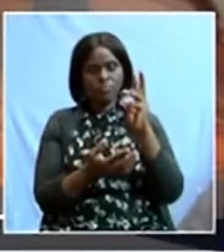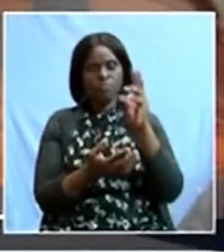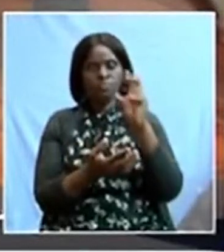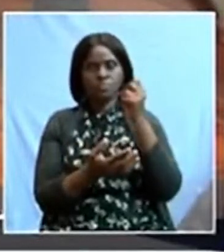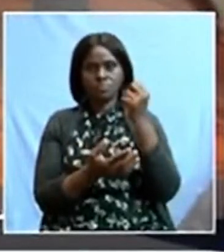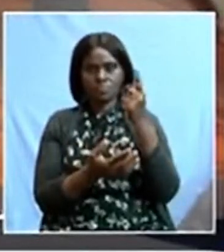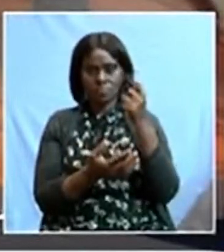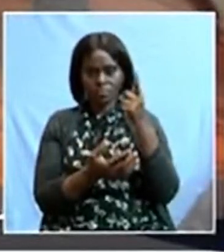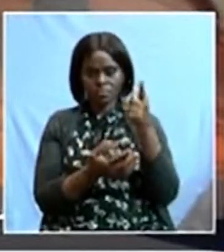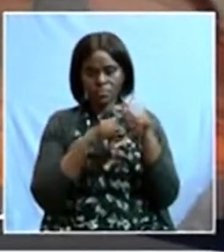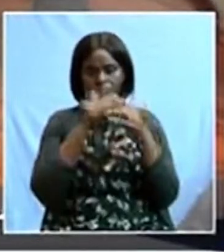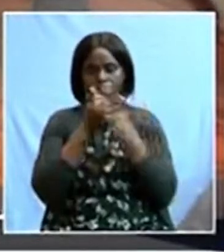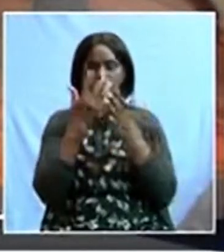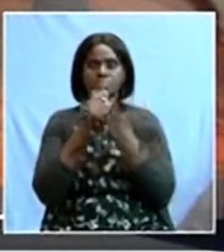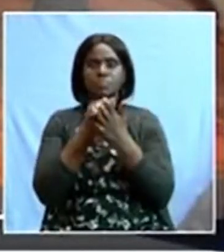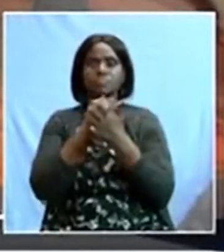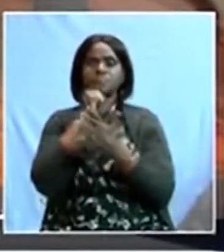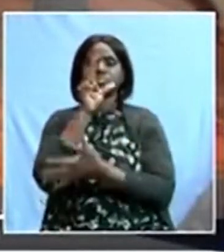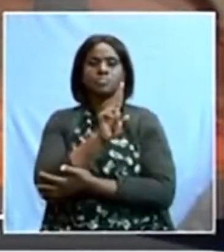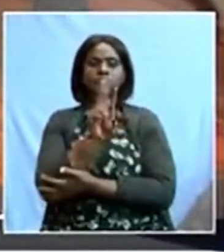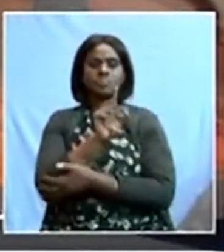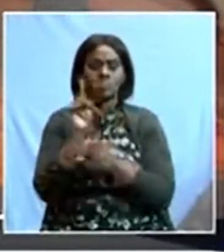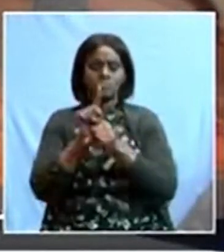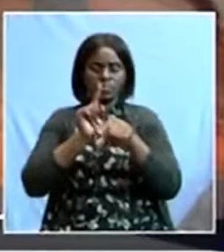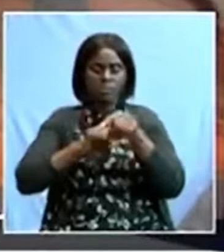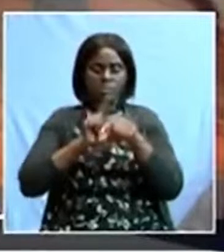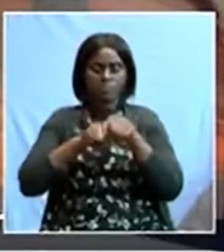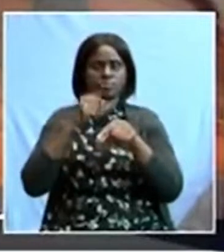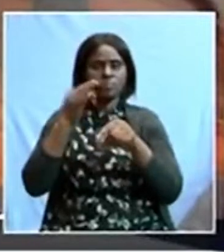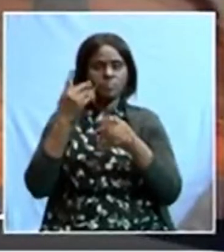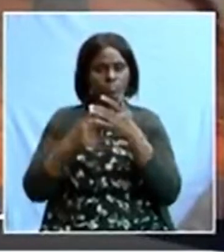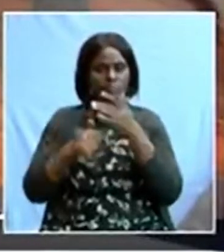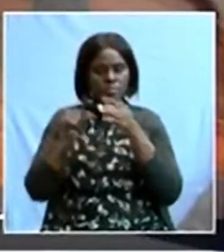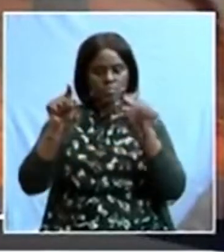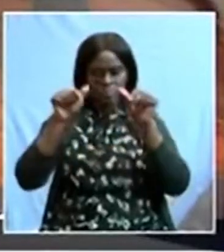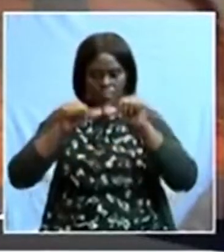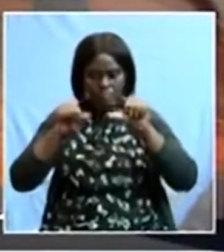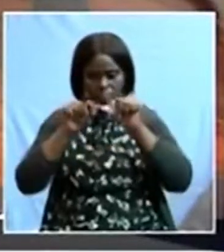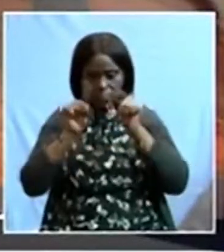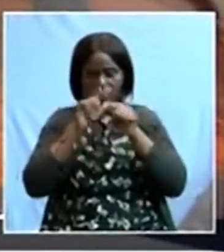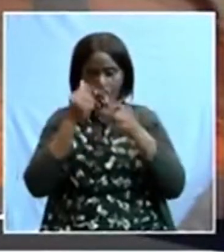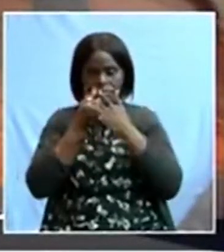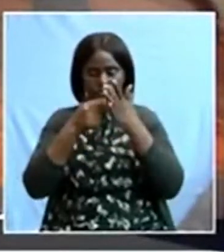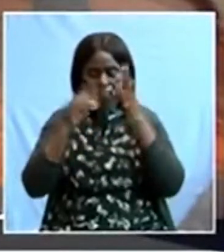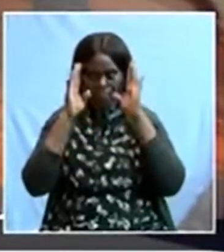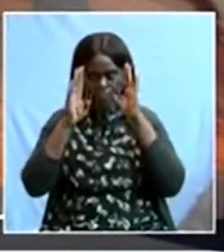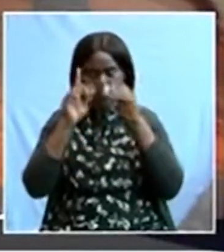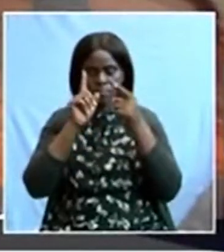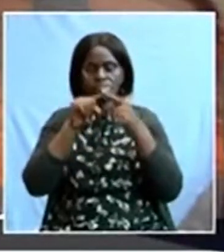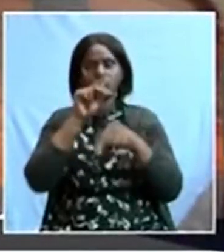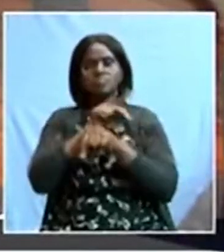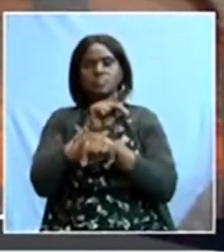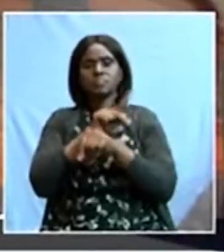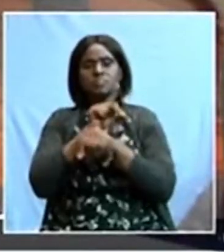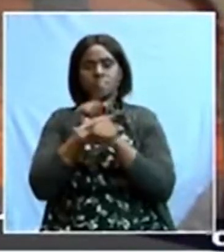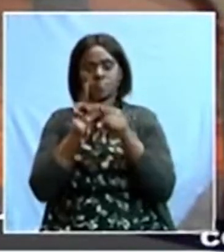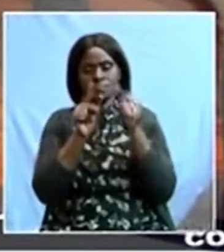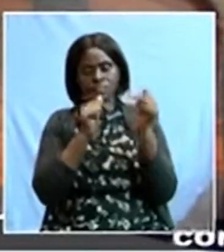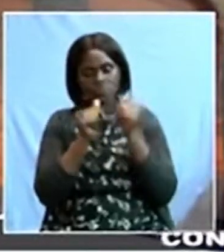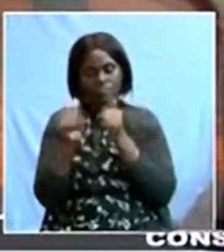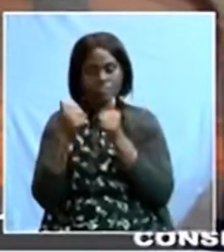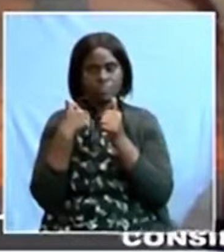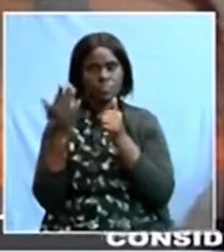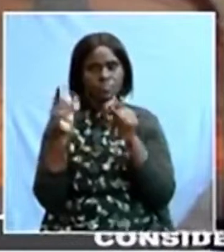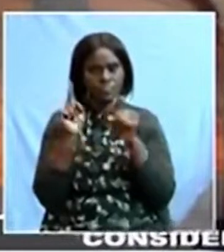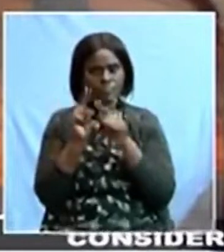2,157,611 were unspent as at time of an audit as they were committed to projects. Action